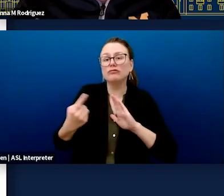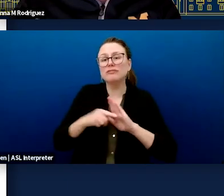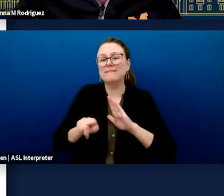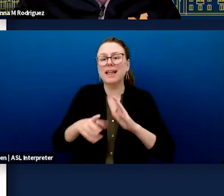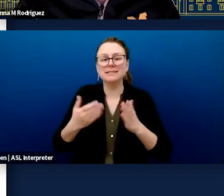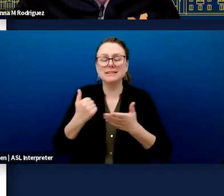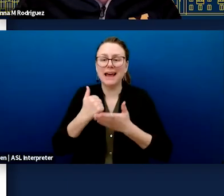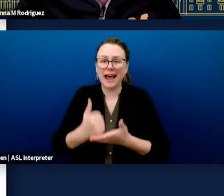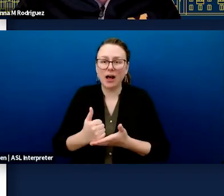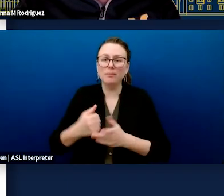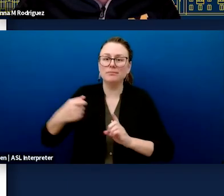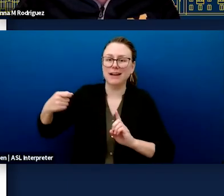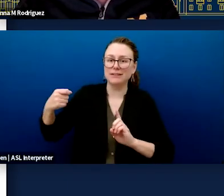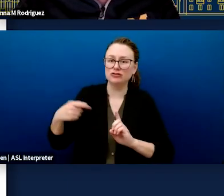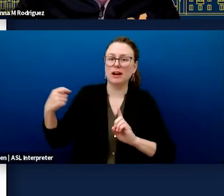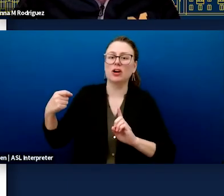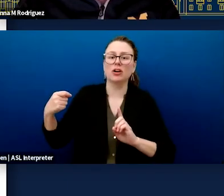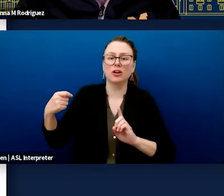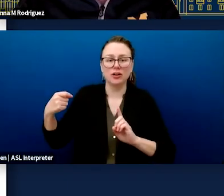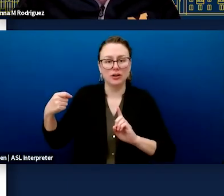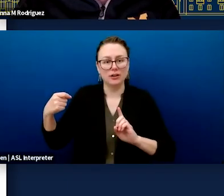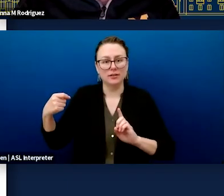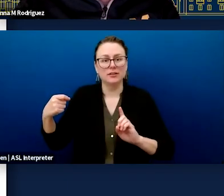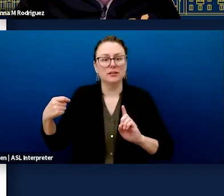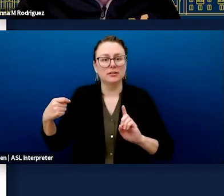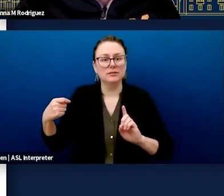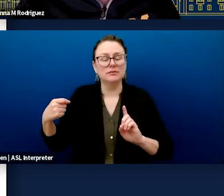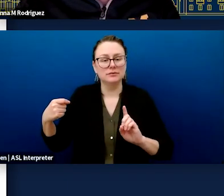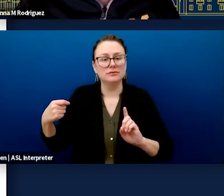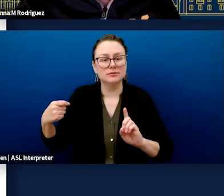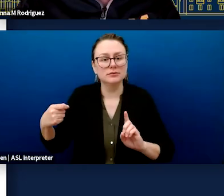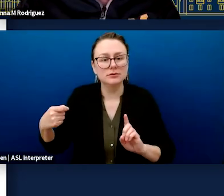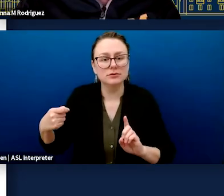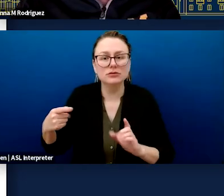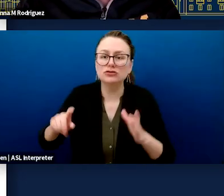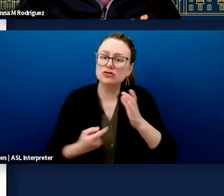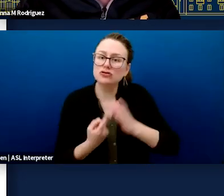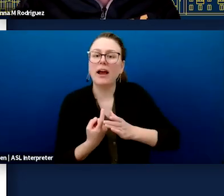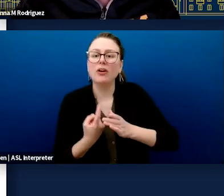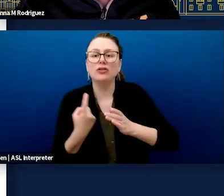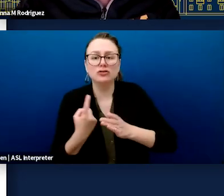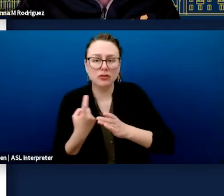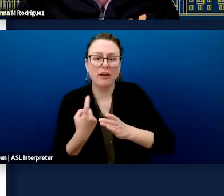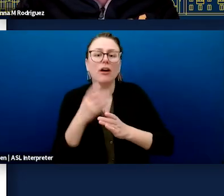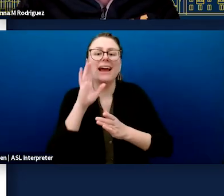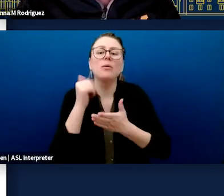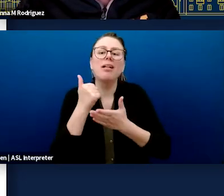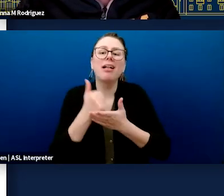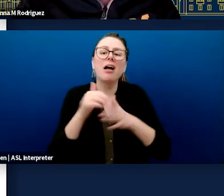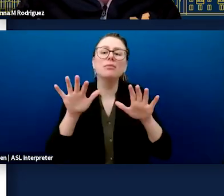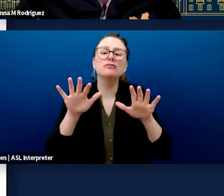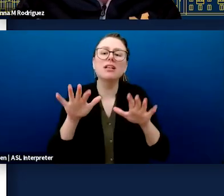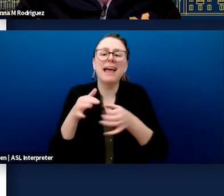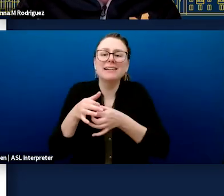move, so trigger a reflex so that we have good rectal emptying. It also relaxes the sphincters for those